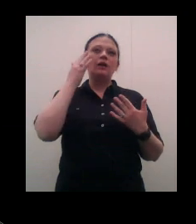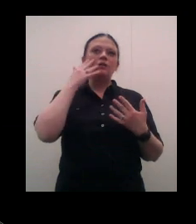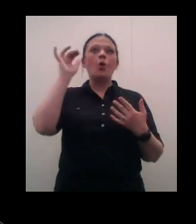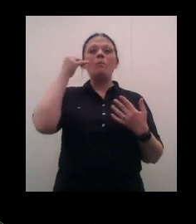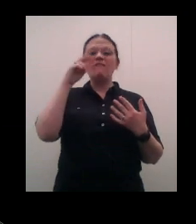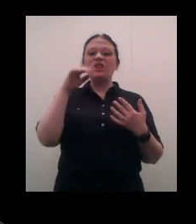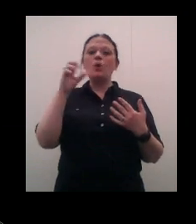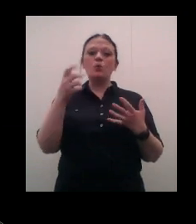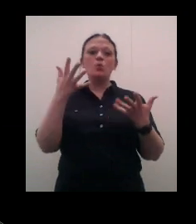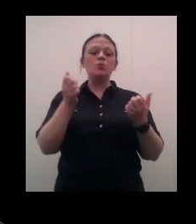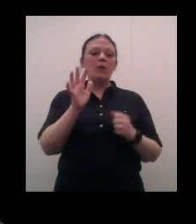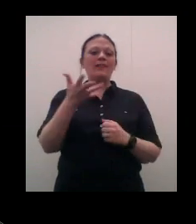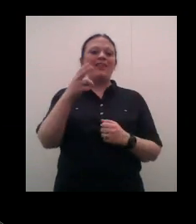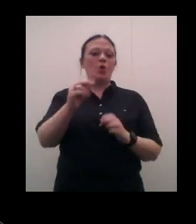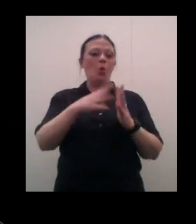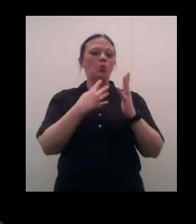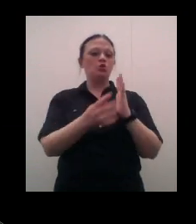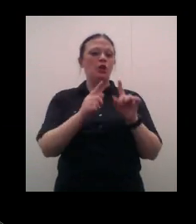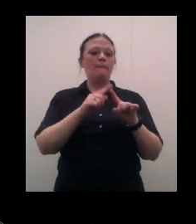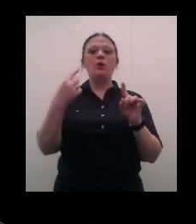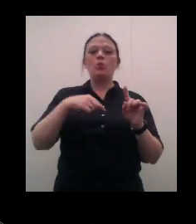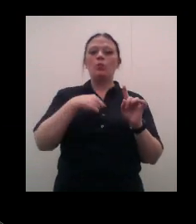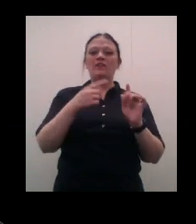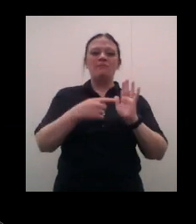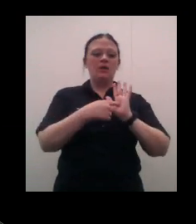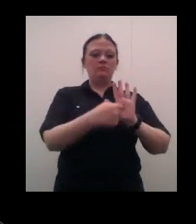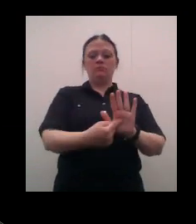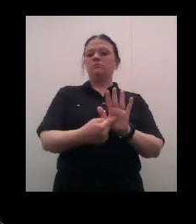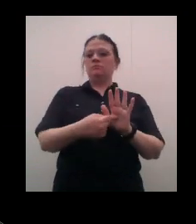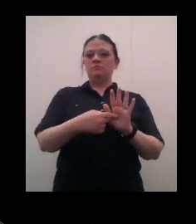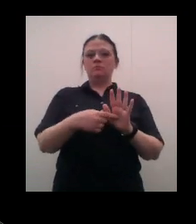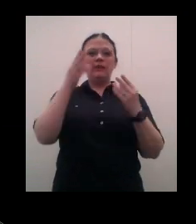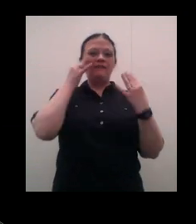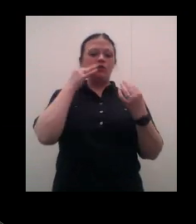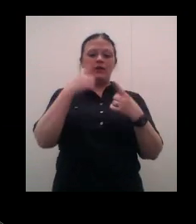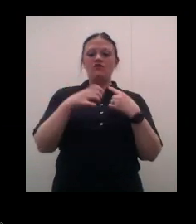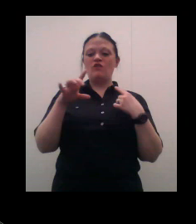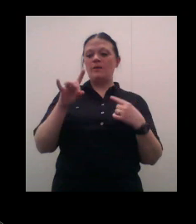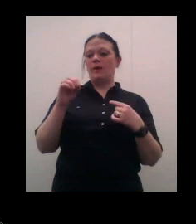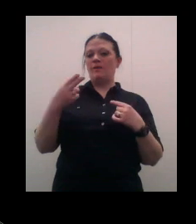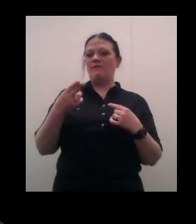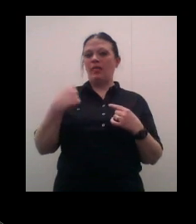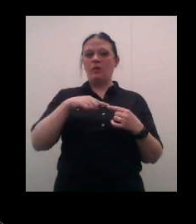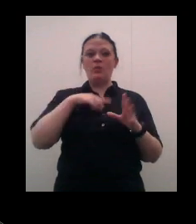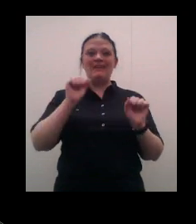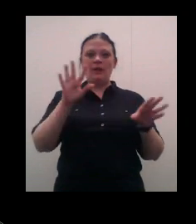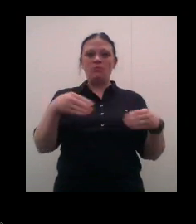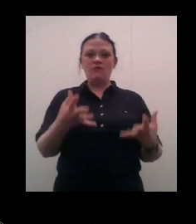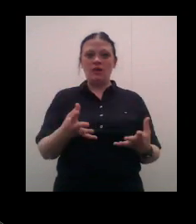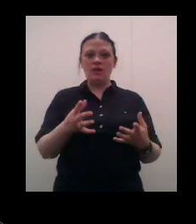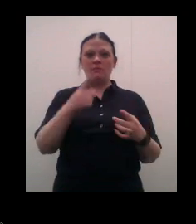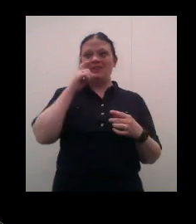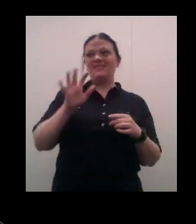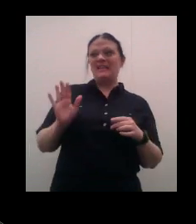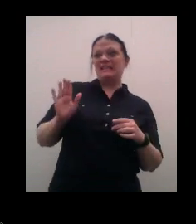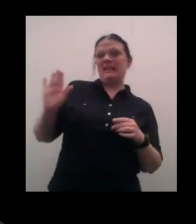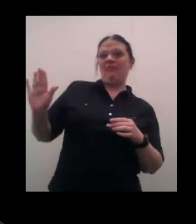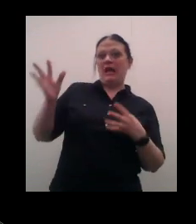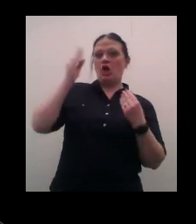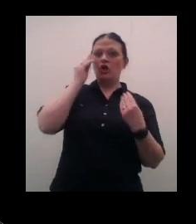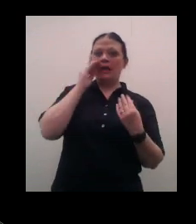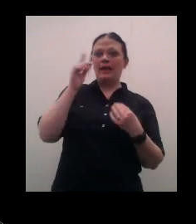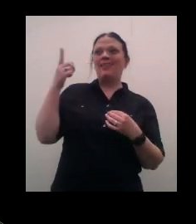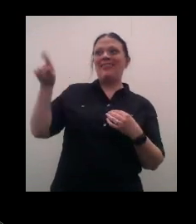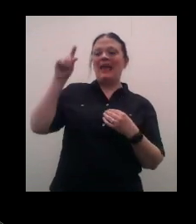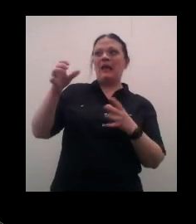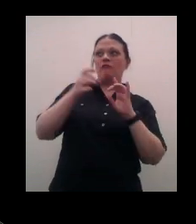we've been revealing this information as based on what we've been told from the Department of Health we could provide, but because it's their data, they have to release the